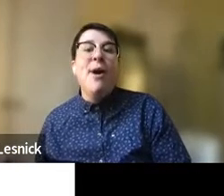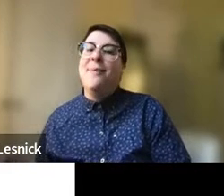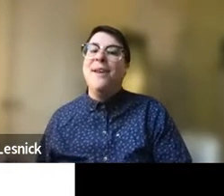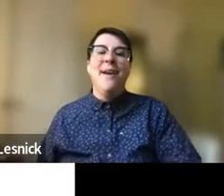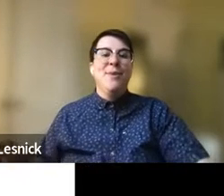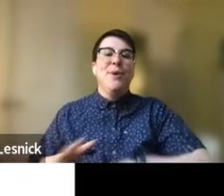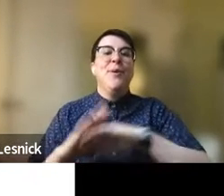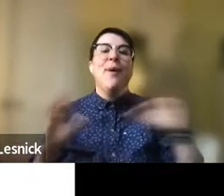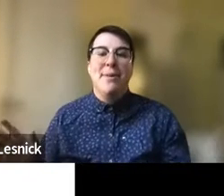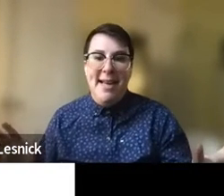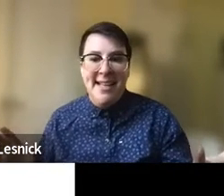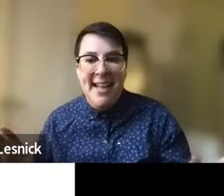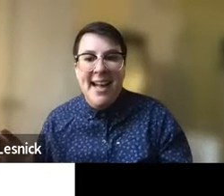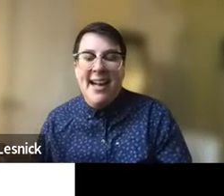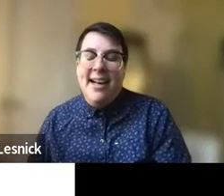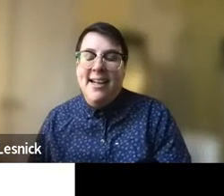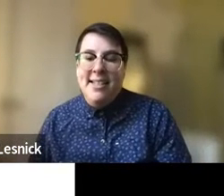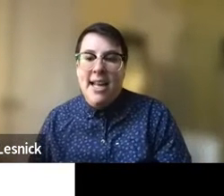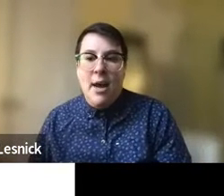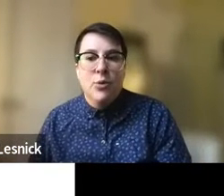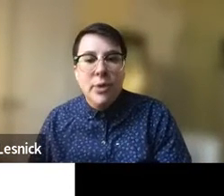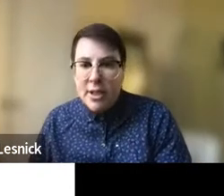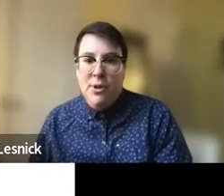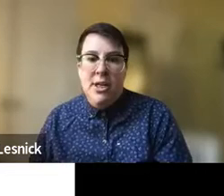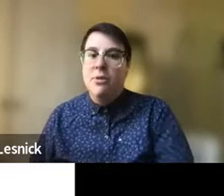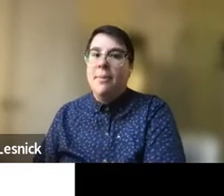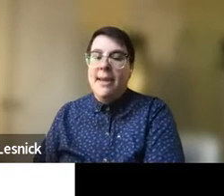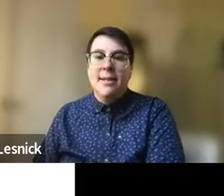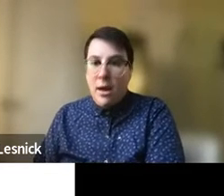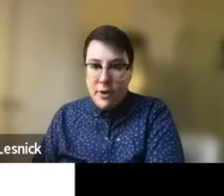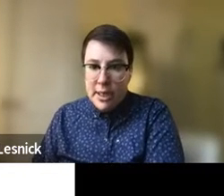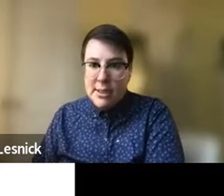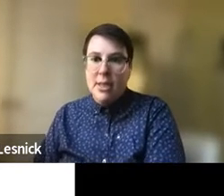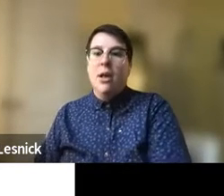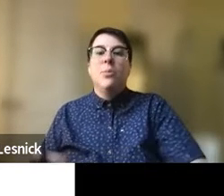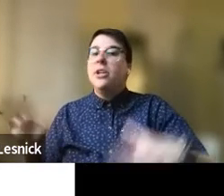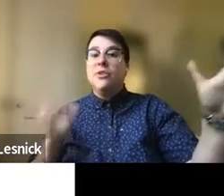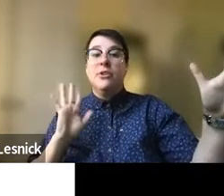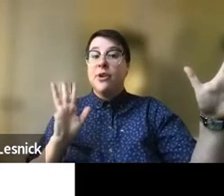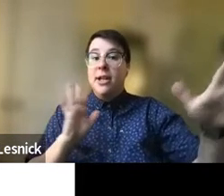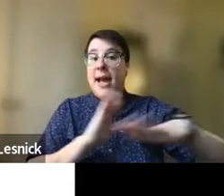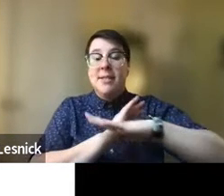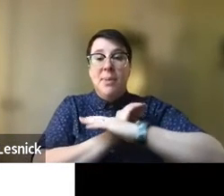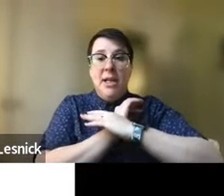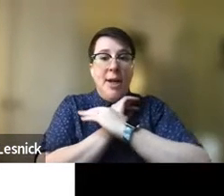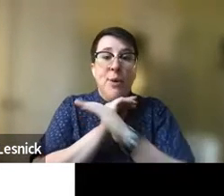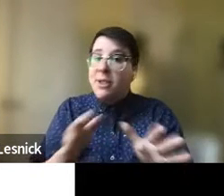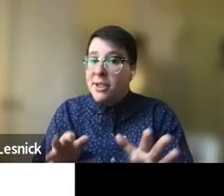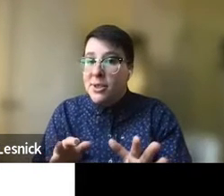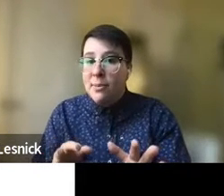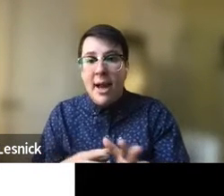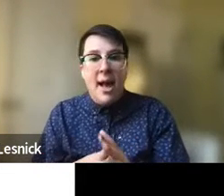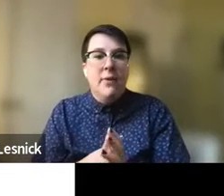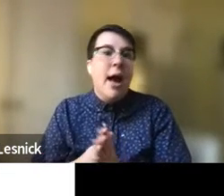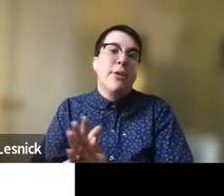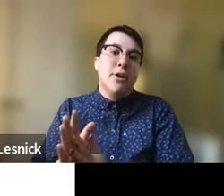So I know that we went through quite a bit today. I really appreciate you all making time for this. Please feel free to ask me any